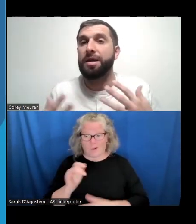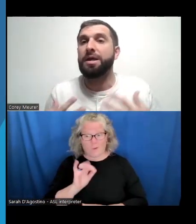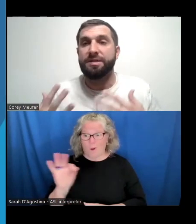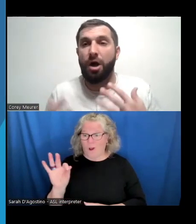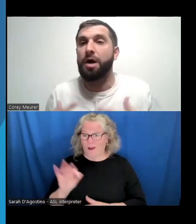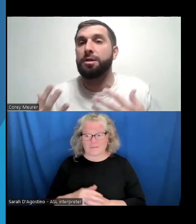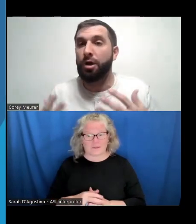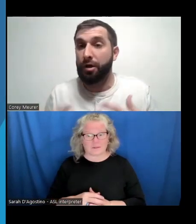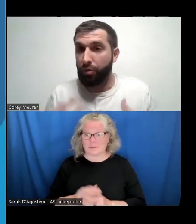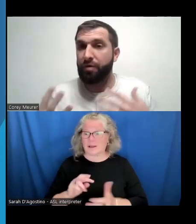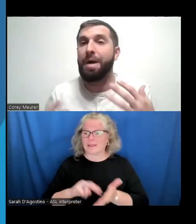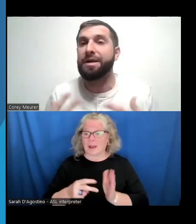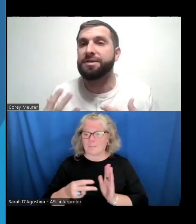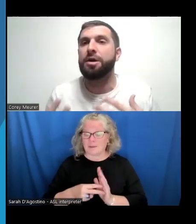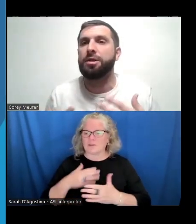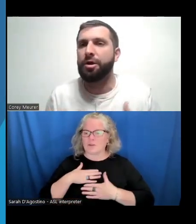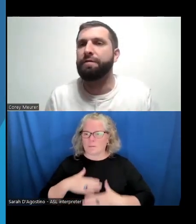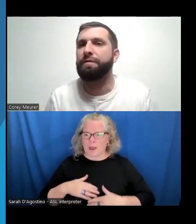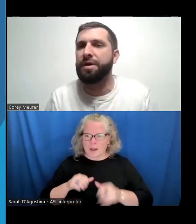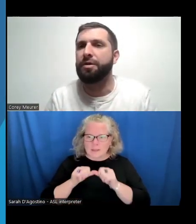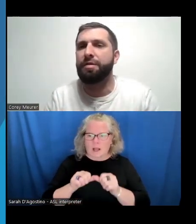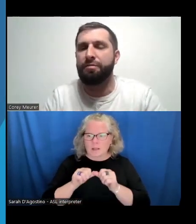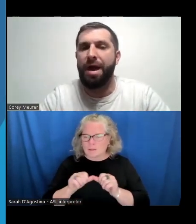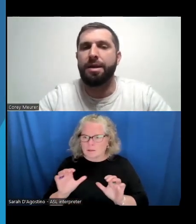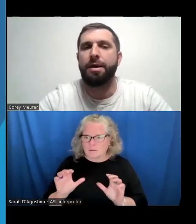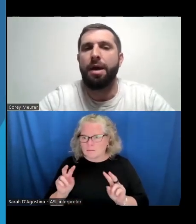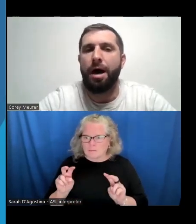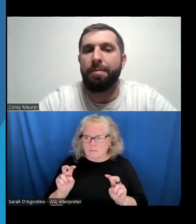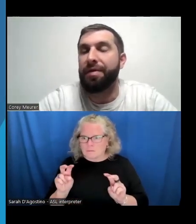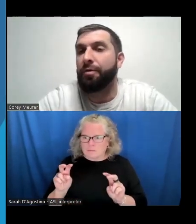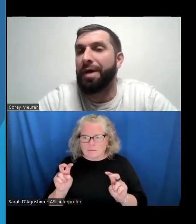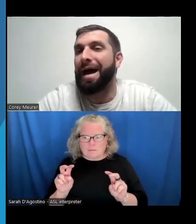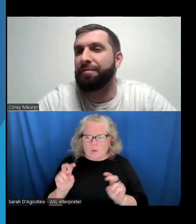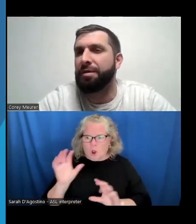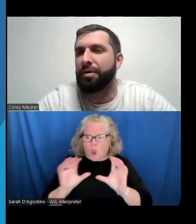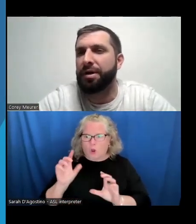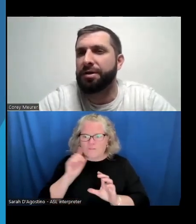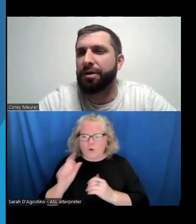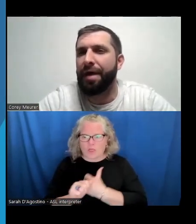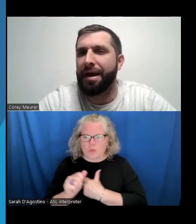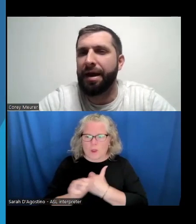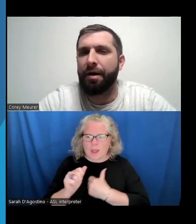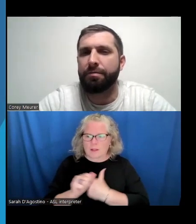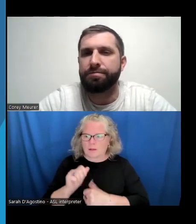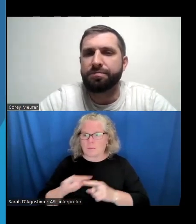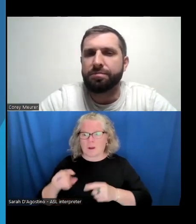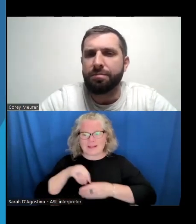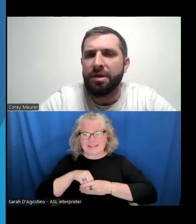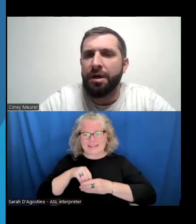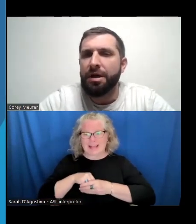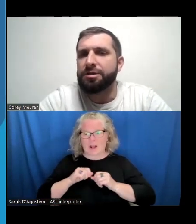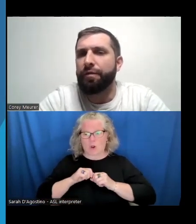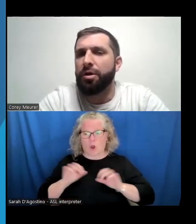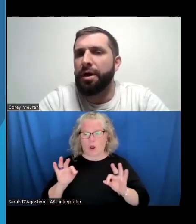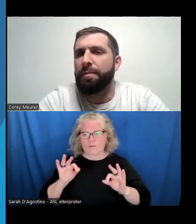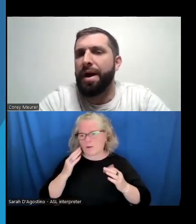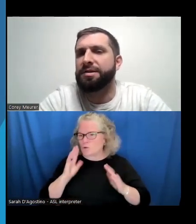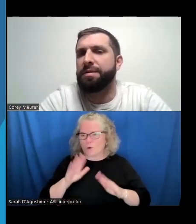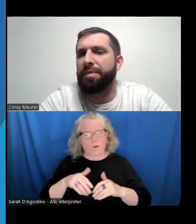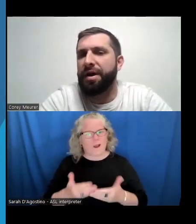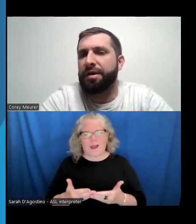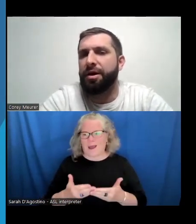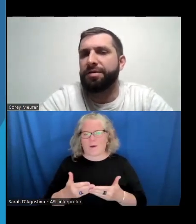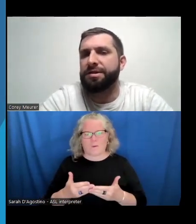their body is on alert, or their mind is on alert for fear and threat. And they don't have the ability to turn that down. So if we look at